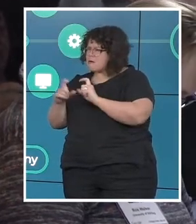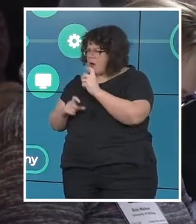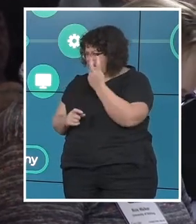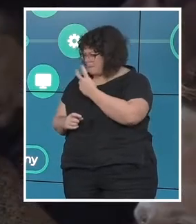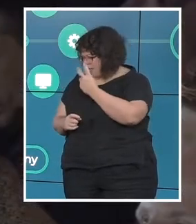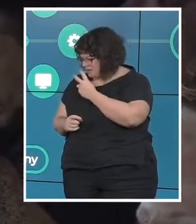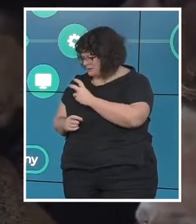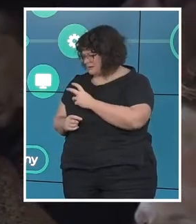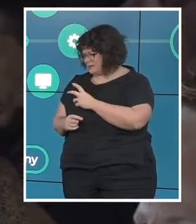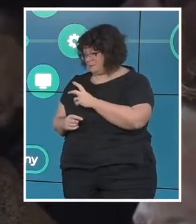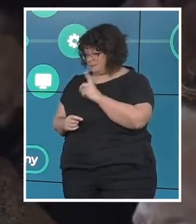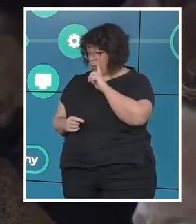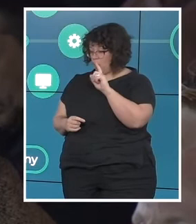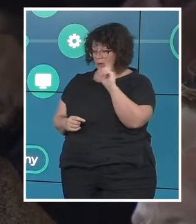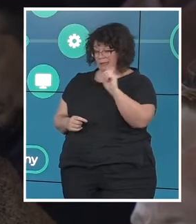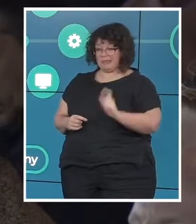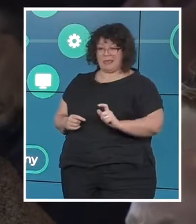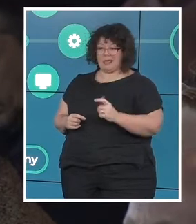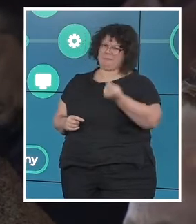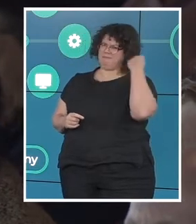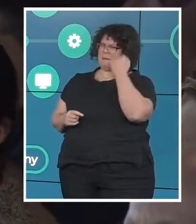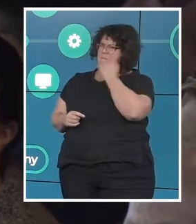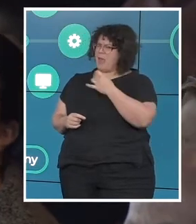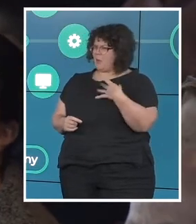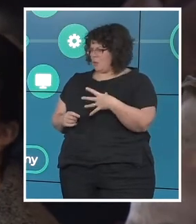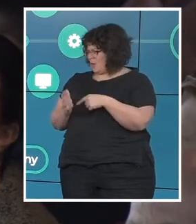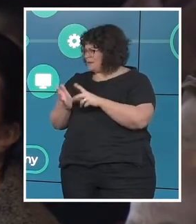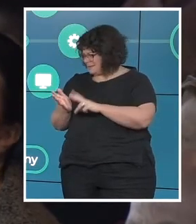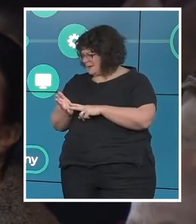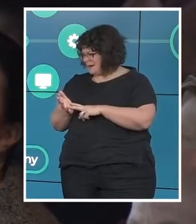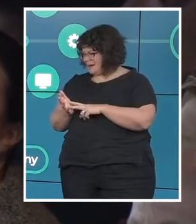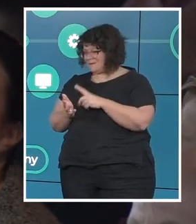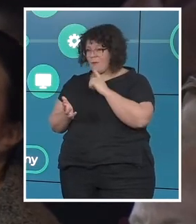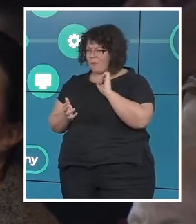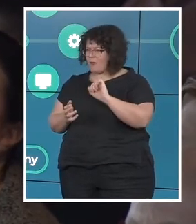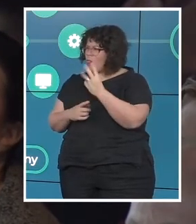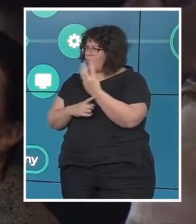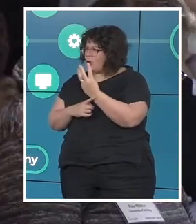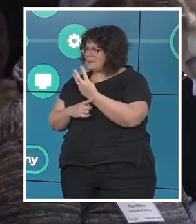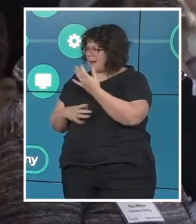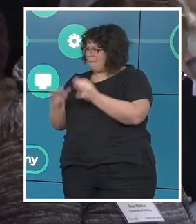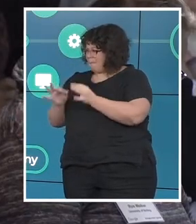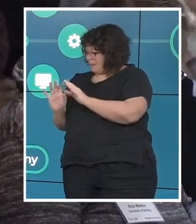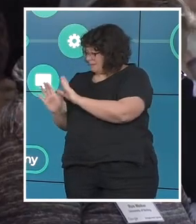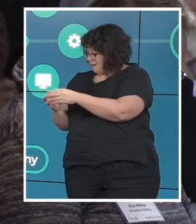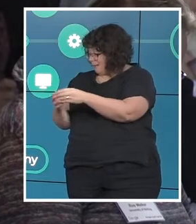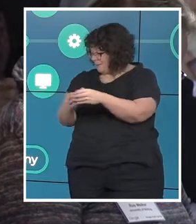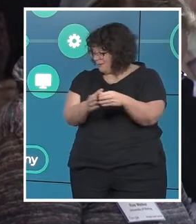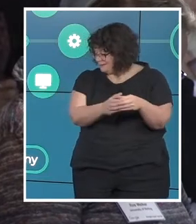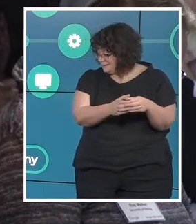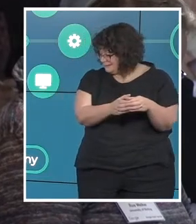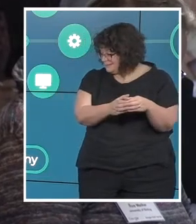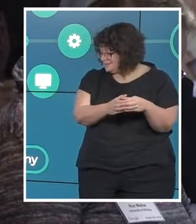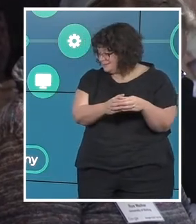political parties. We can find another way of putting that information across. So there are ways of doing stuff,